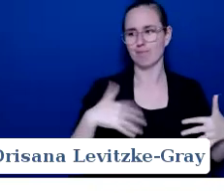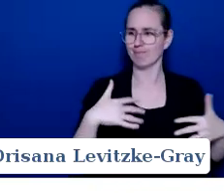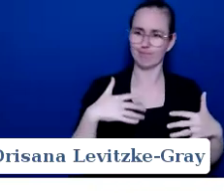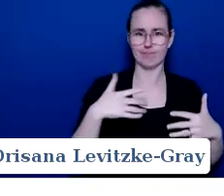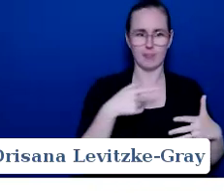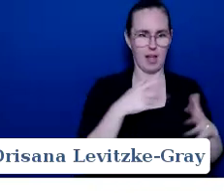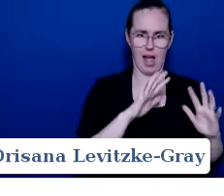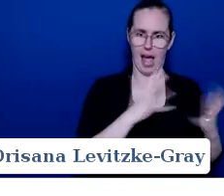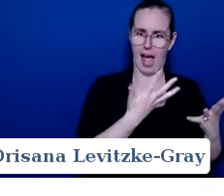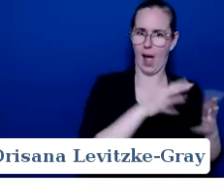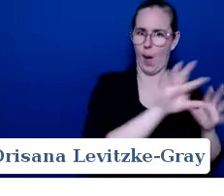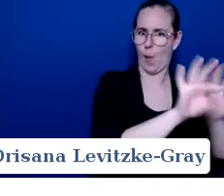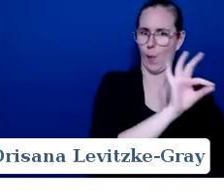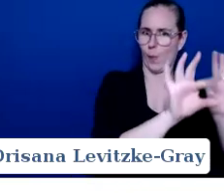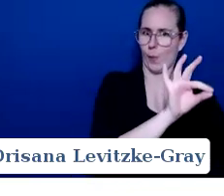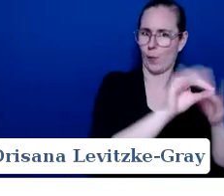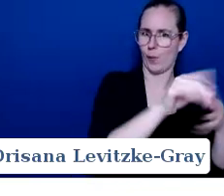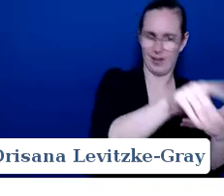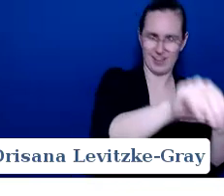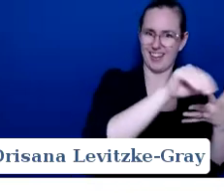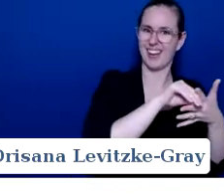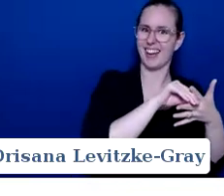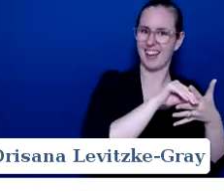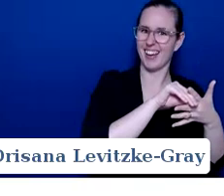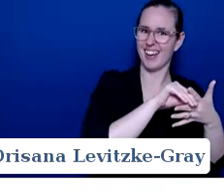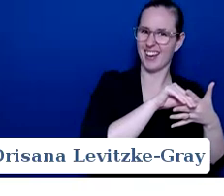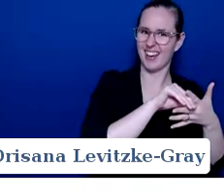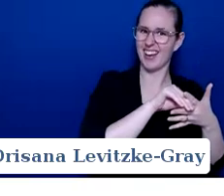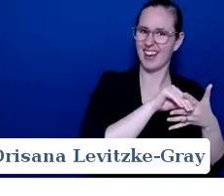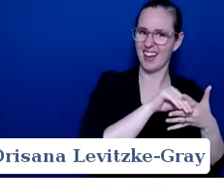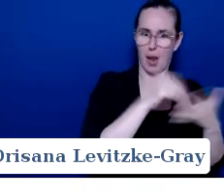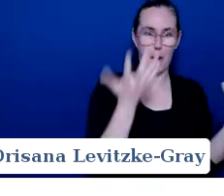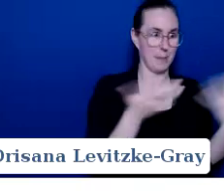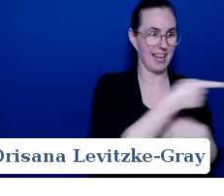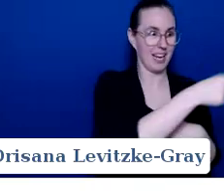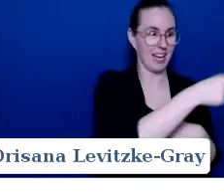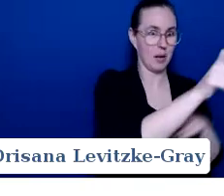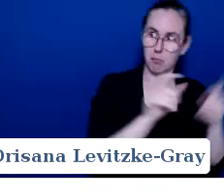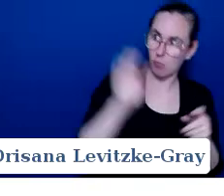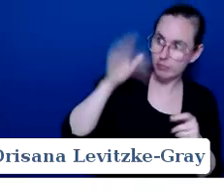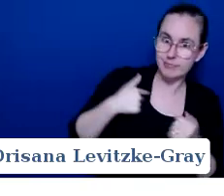their own judgment. I will stop here, and I'm ready to answer different questions. Thank you very much.